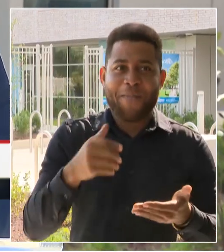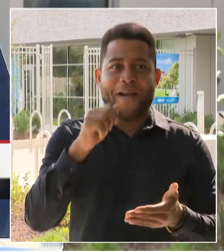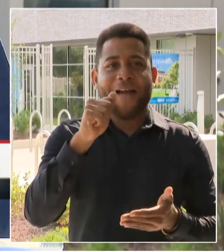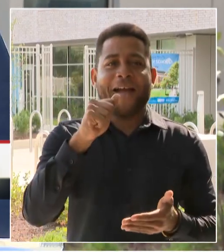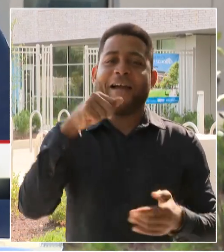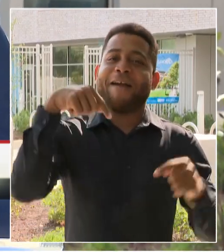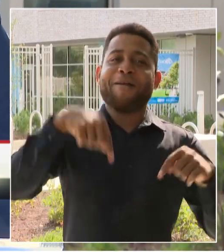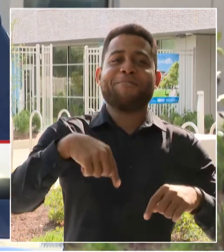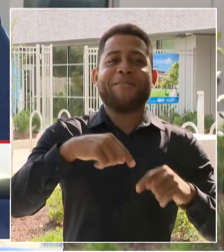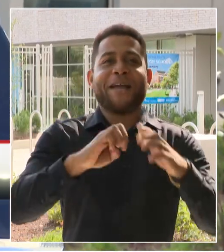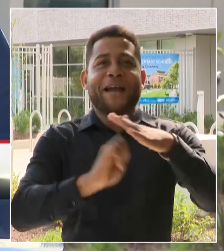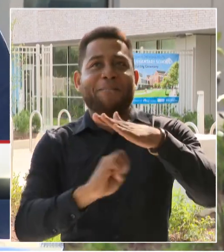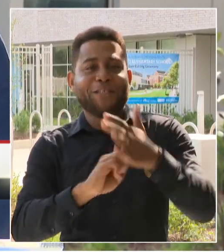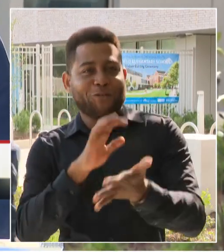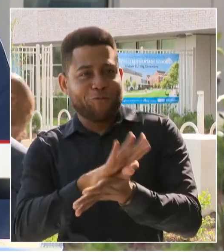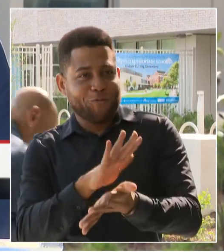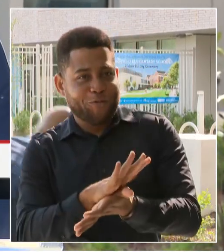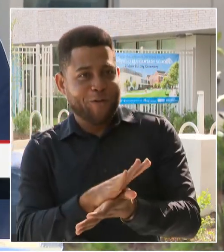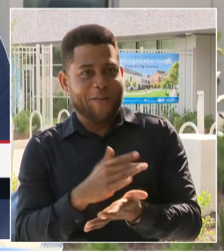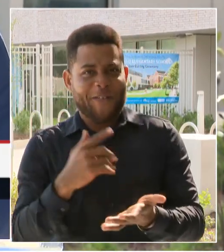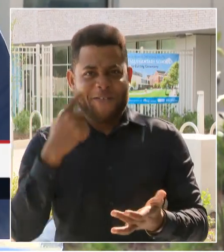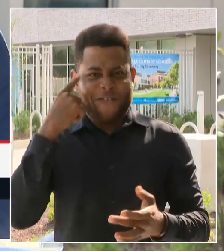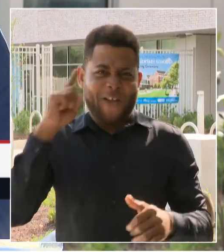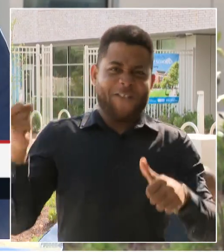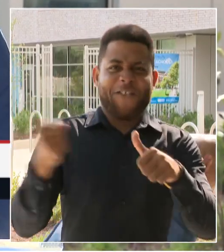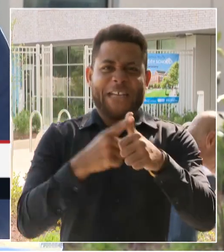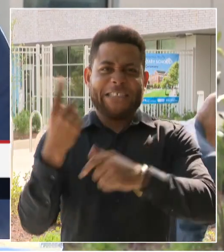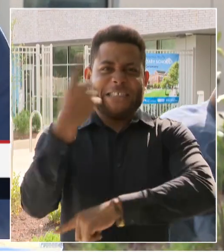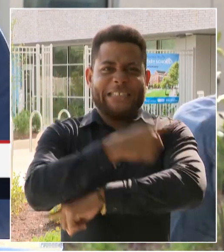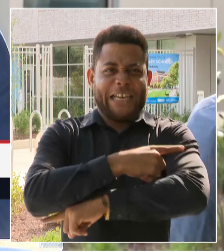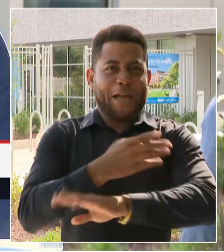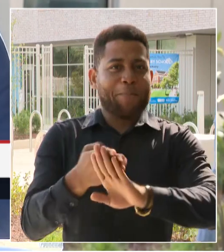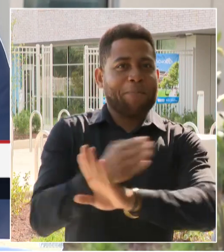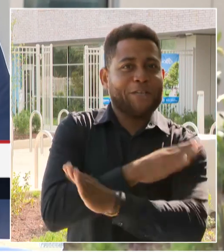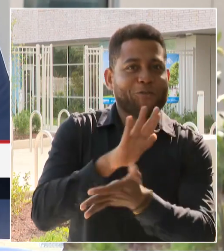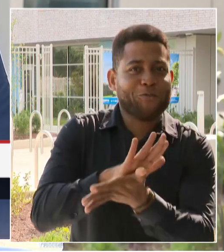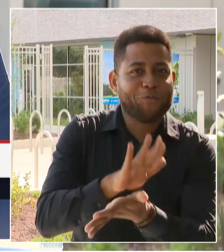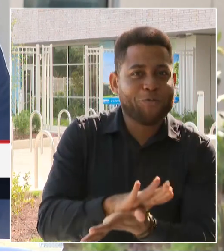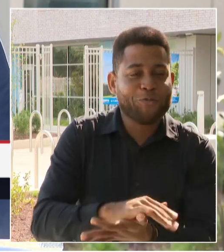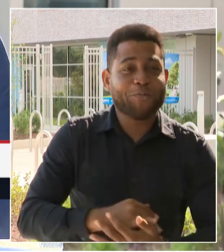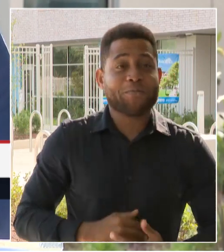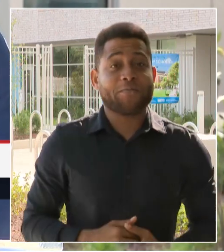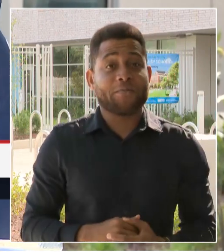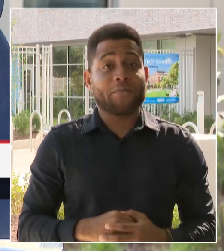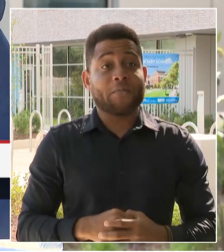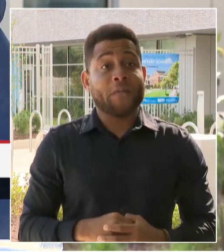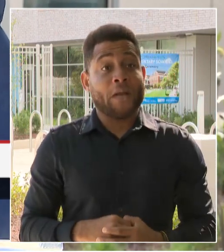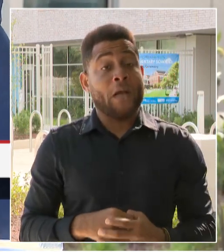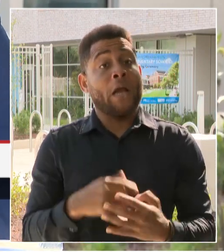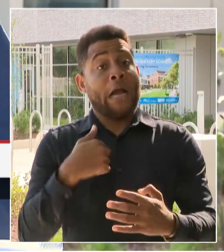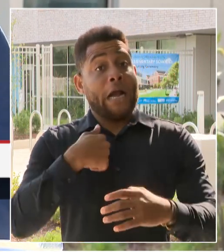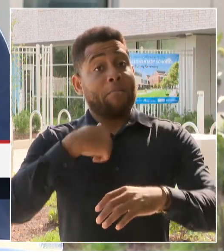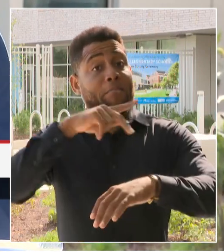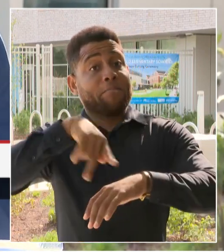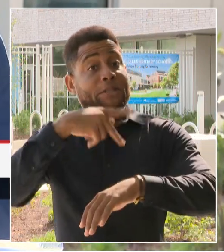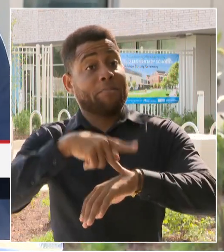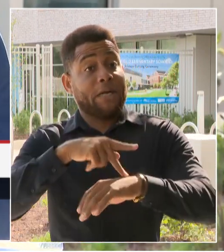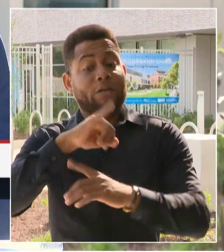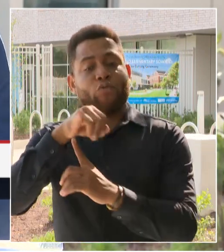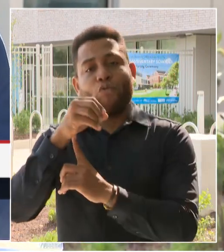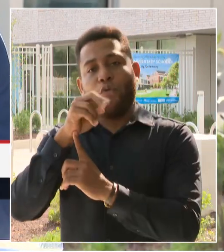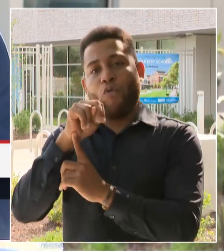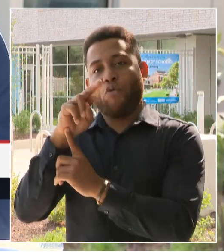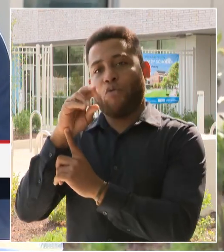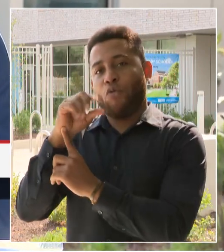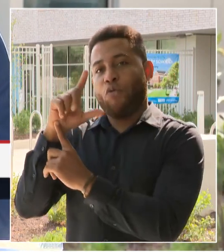name is John Roll, and I'm the proud principal here. I'm so grateful to look out at this group and see so much joy and excitement